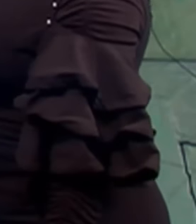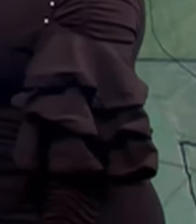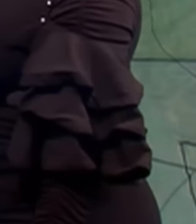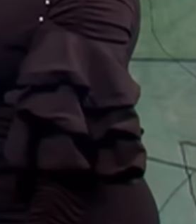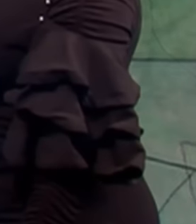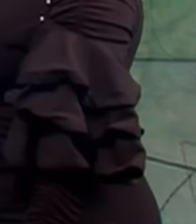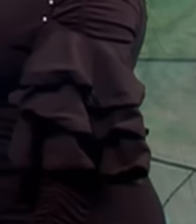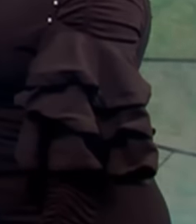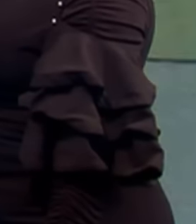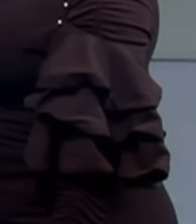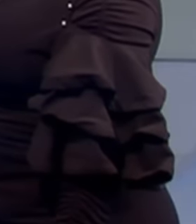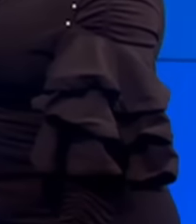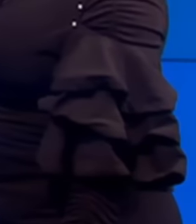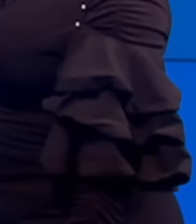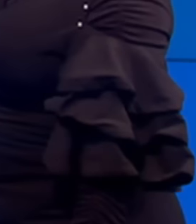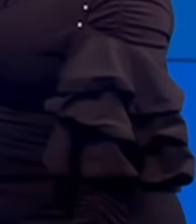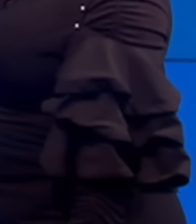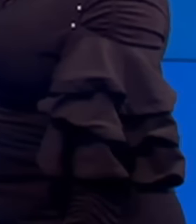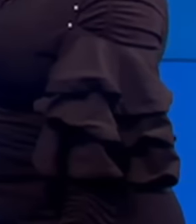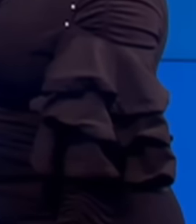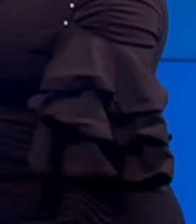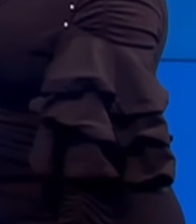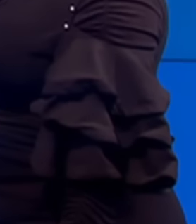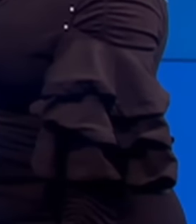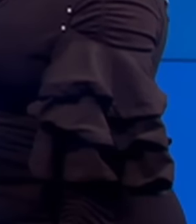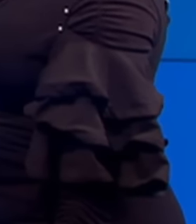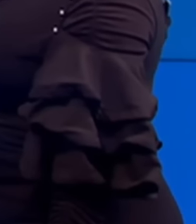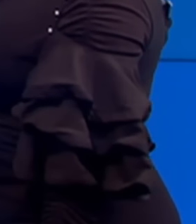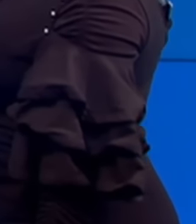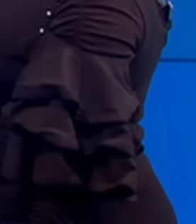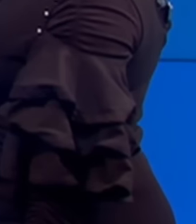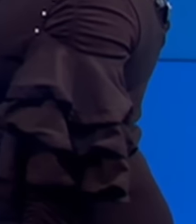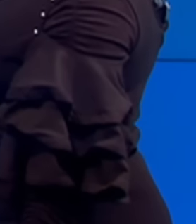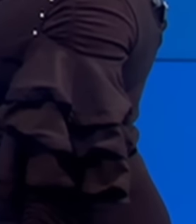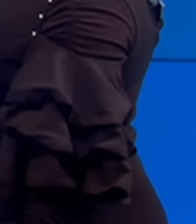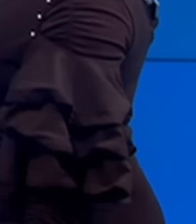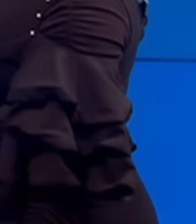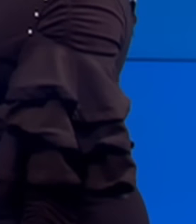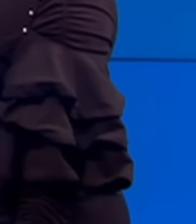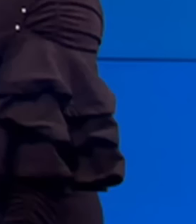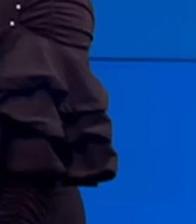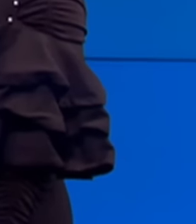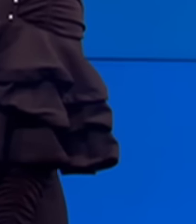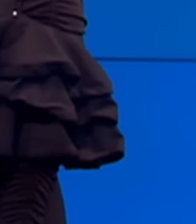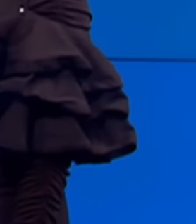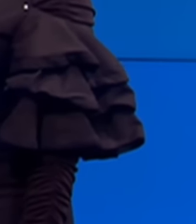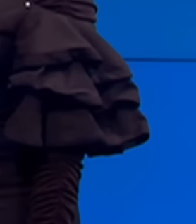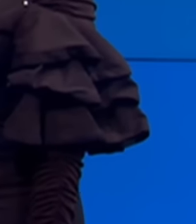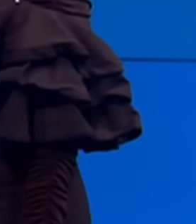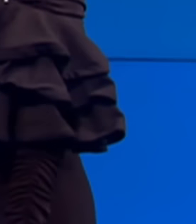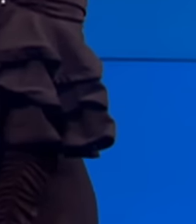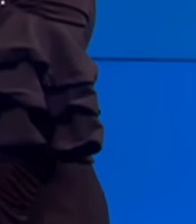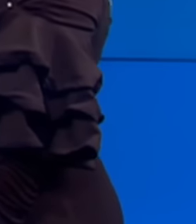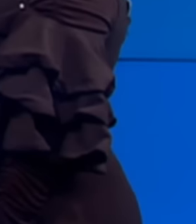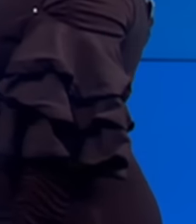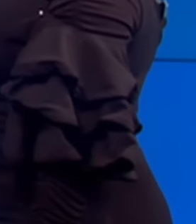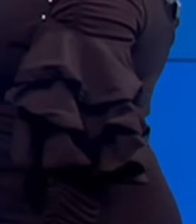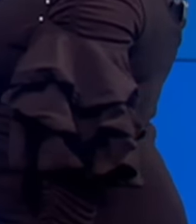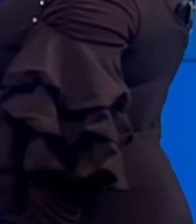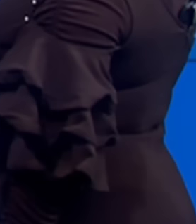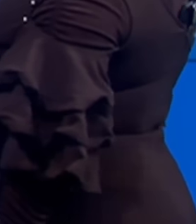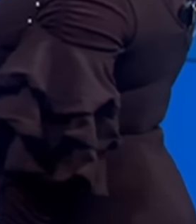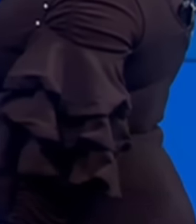go provinceng ya KwaZulu Natal go sasa re beletše ka memoya ela le gona go bonagala go tlabe go ntše go tonya dikarolong tše dingwe tša naga re lebelela gona Vryheid go tla tonya